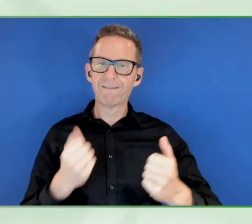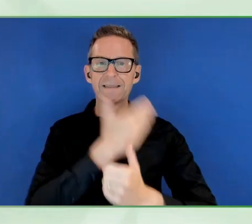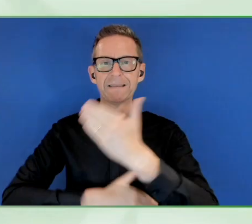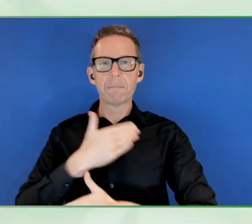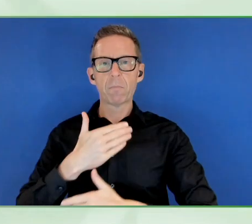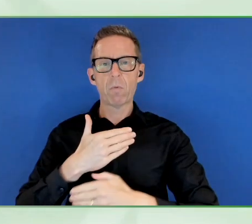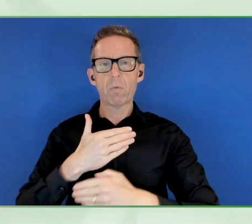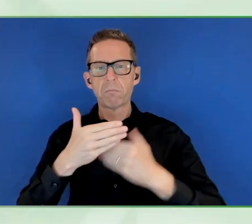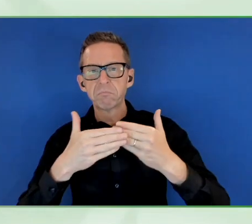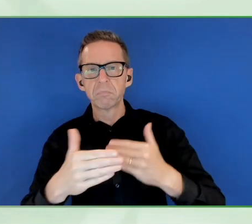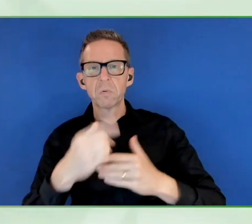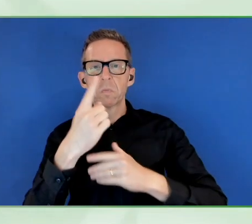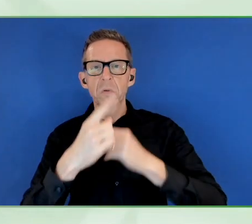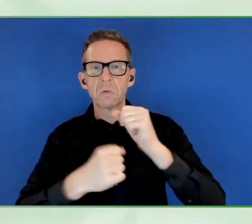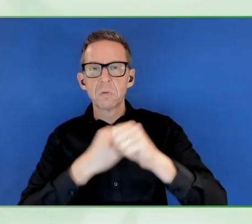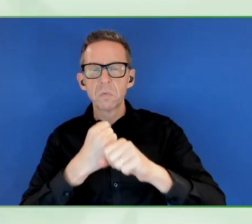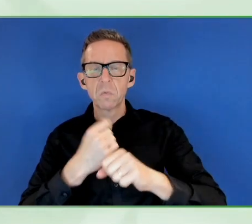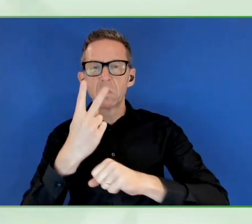impairment, but it's how